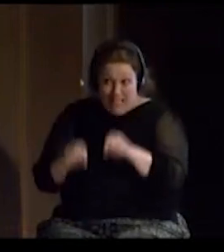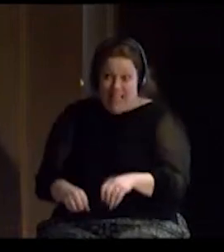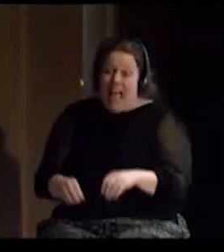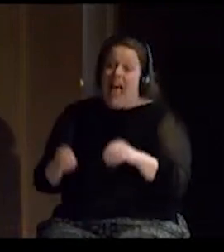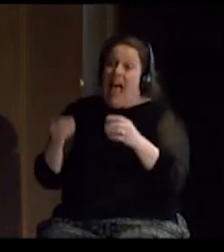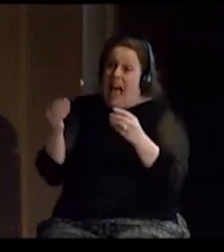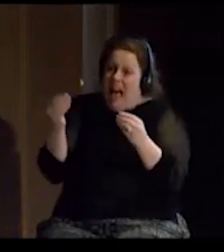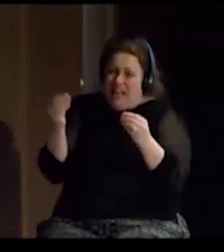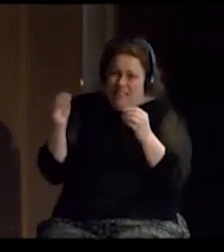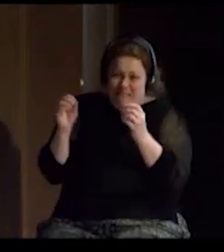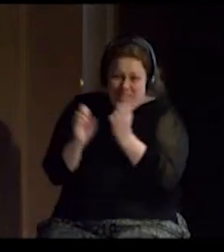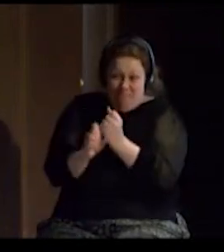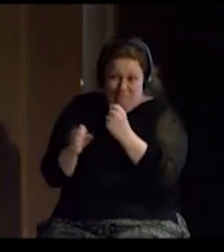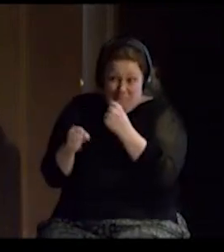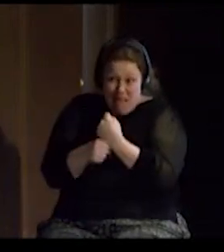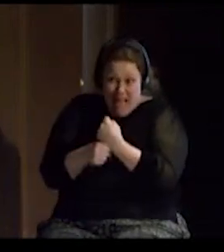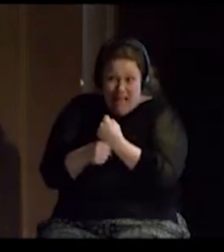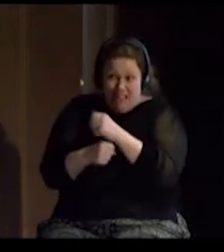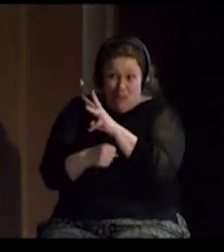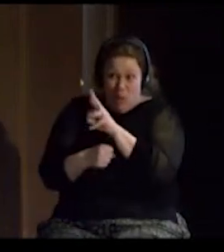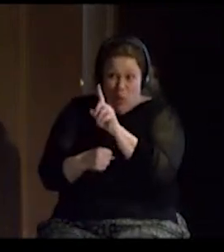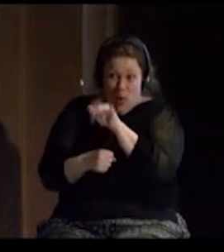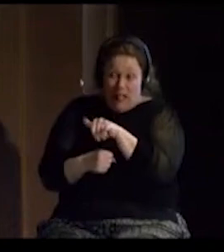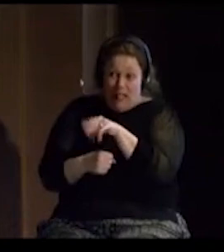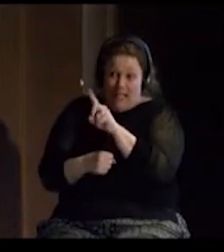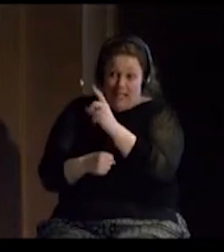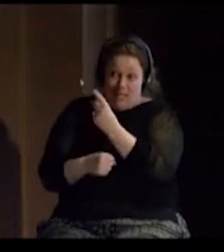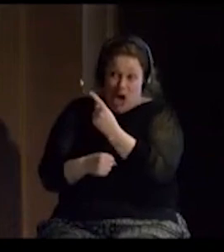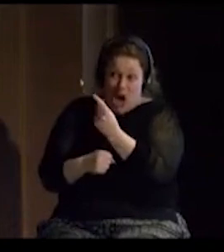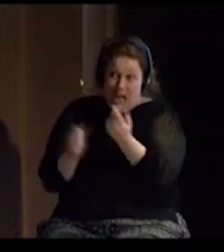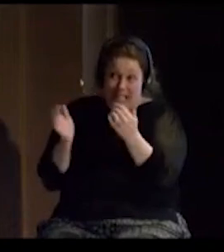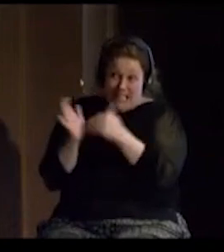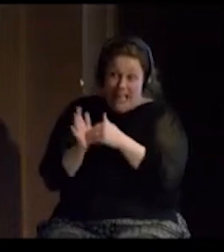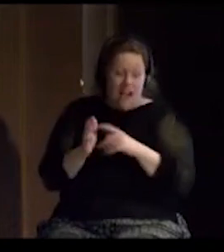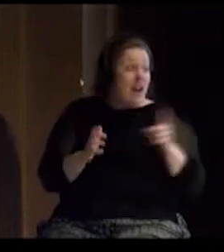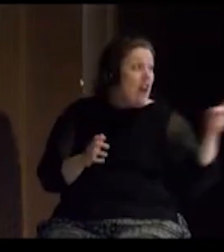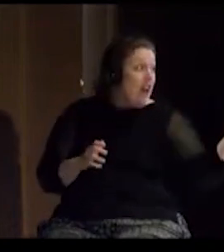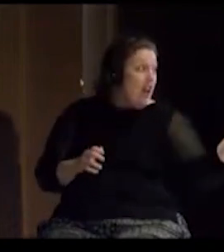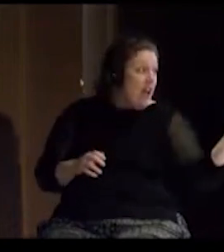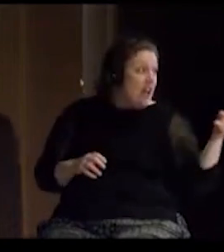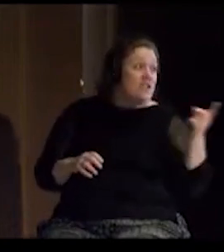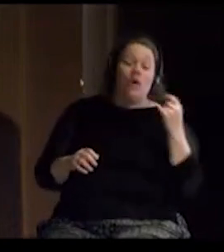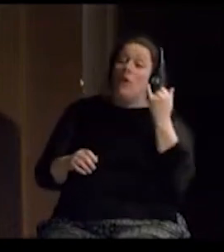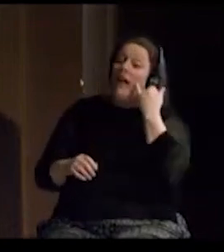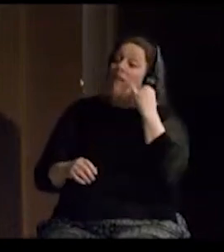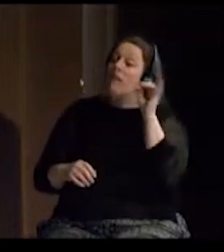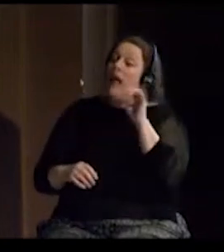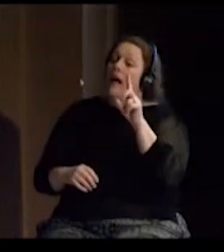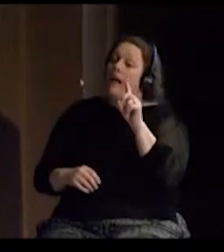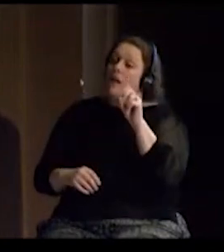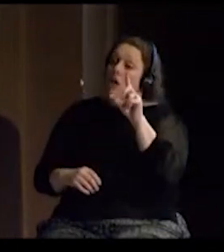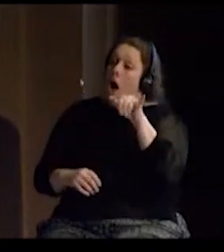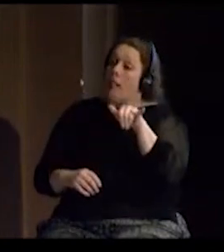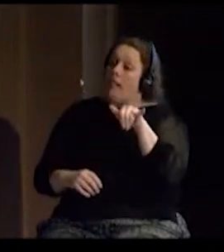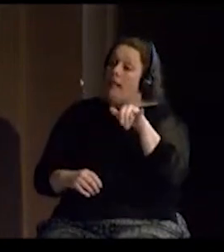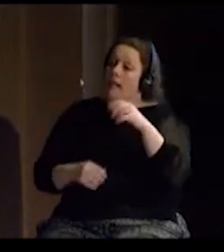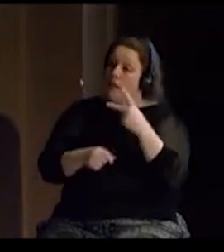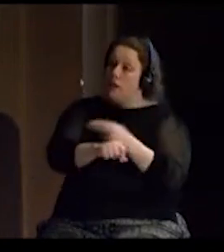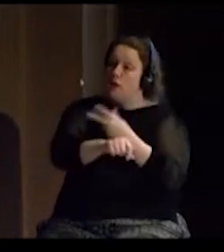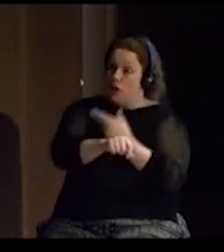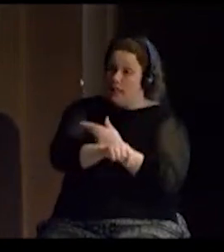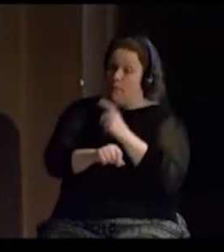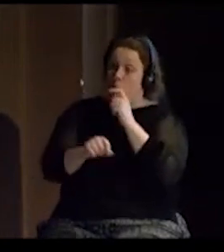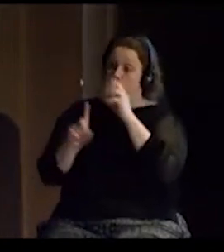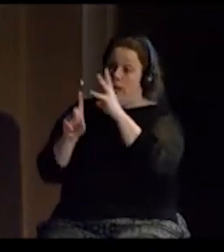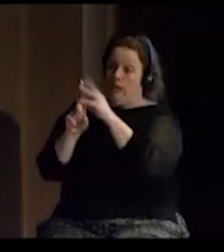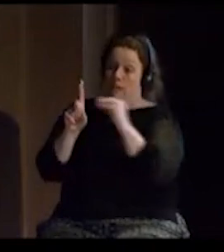when it comes to like literal sort of cloning, like Dolly the sheep, the answer is no. However, what